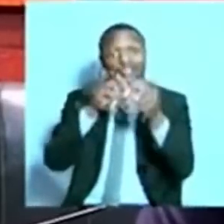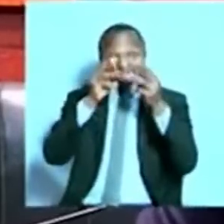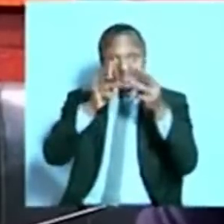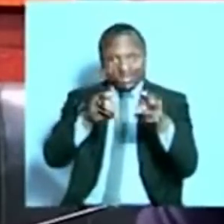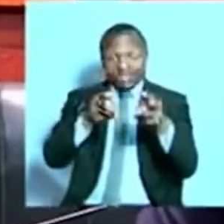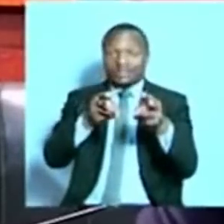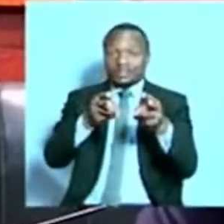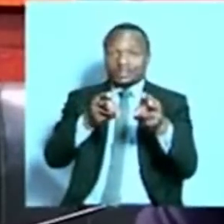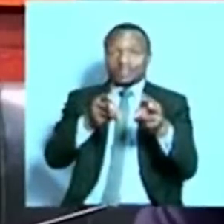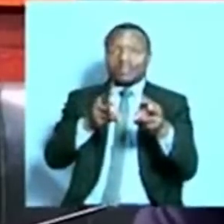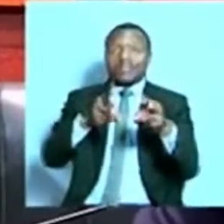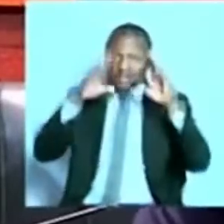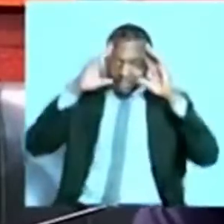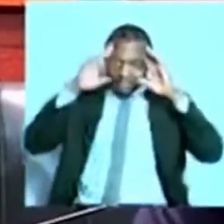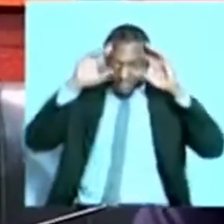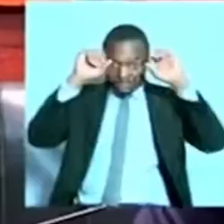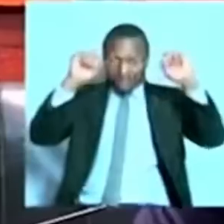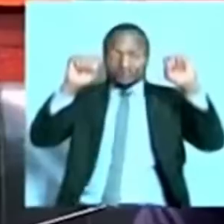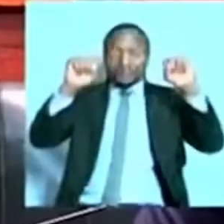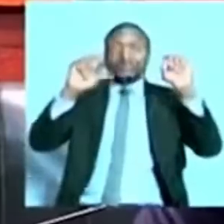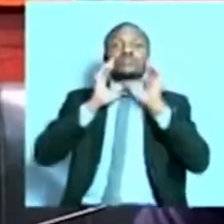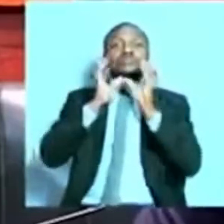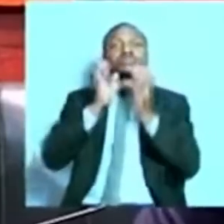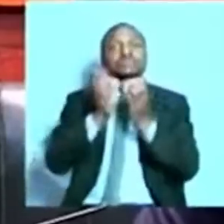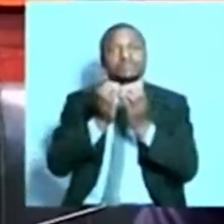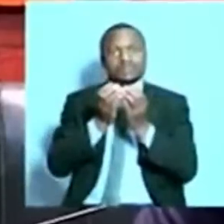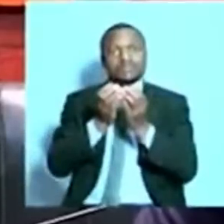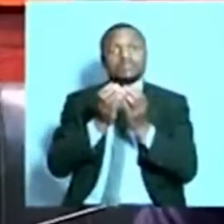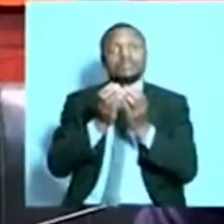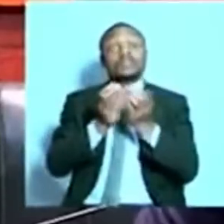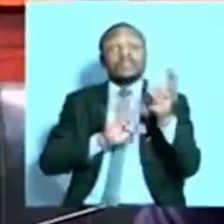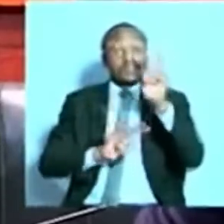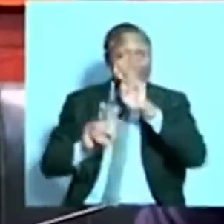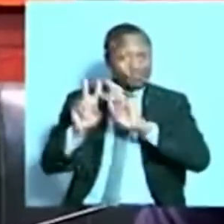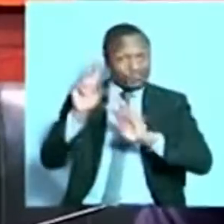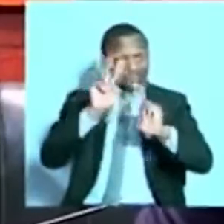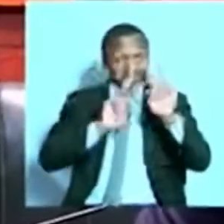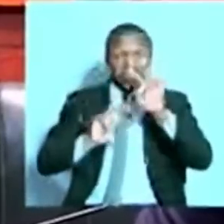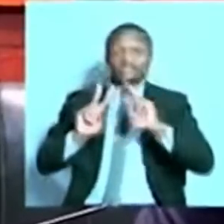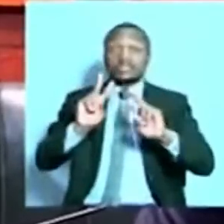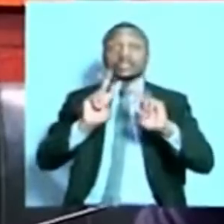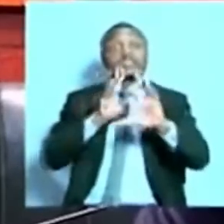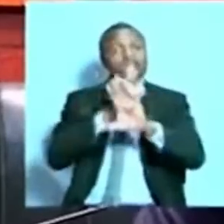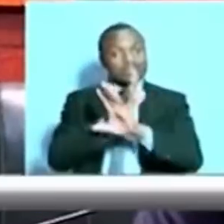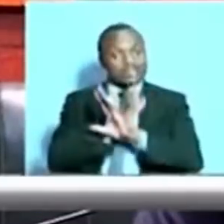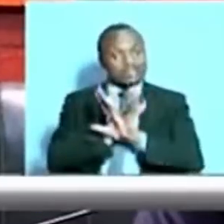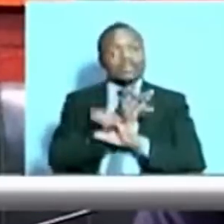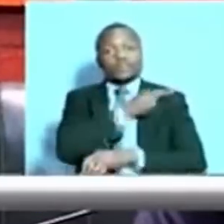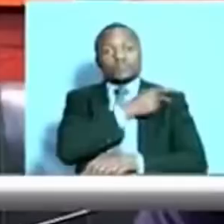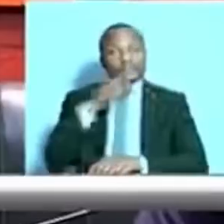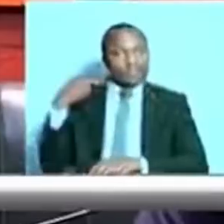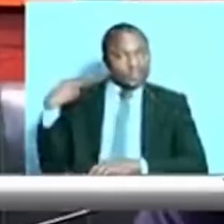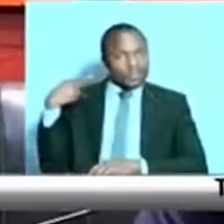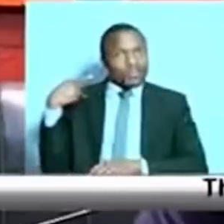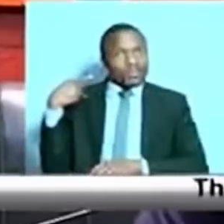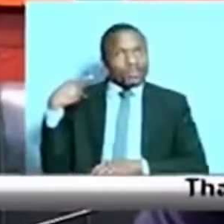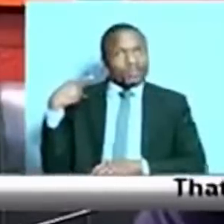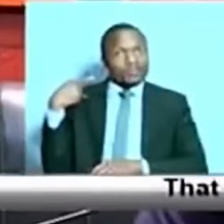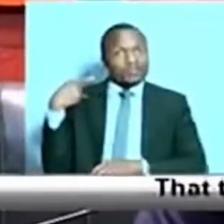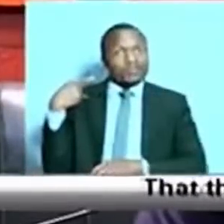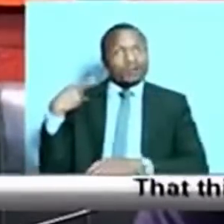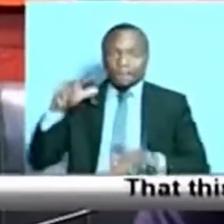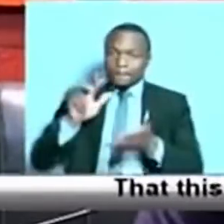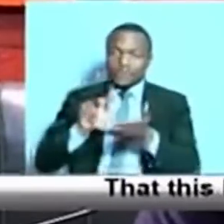His Excellency Mr. Nyusi paid tribute to the Zambian Parliament for approving the enhanced